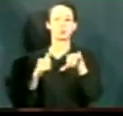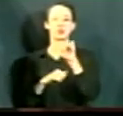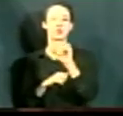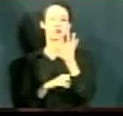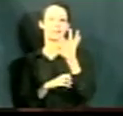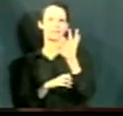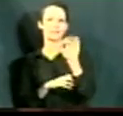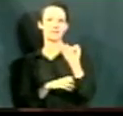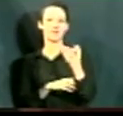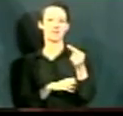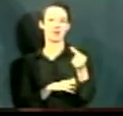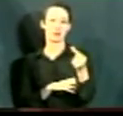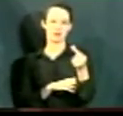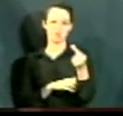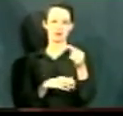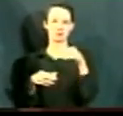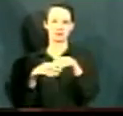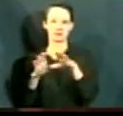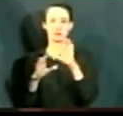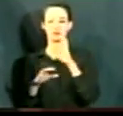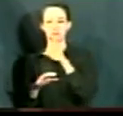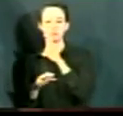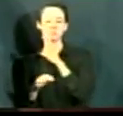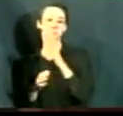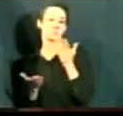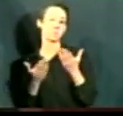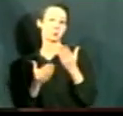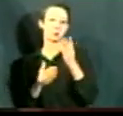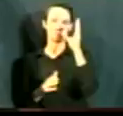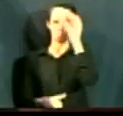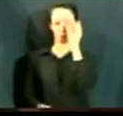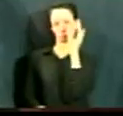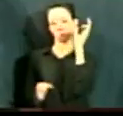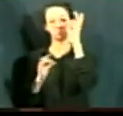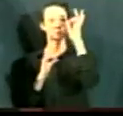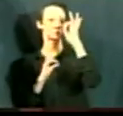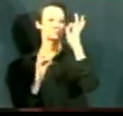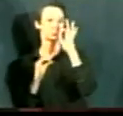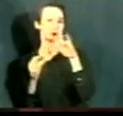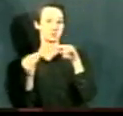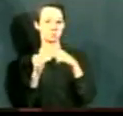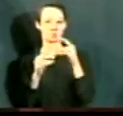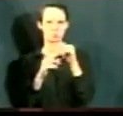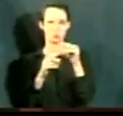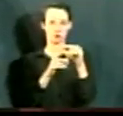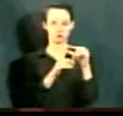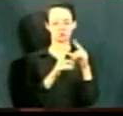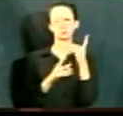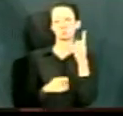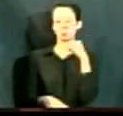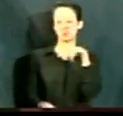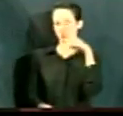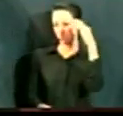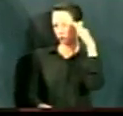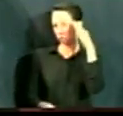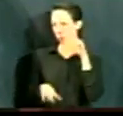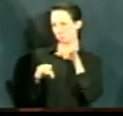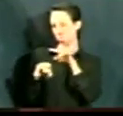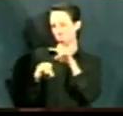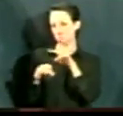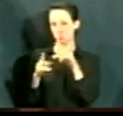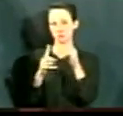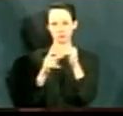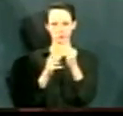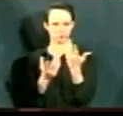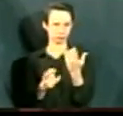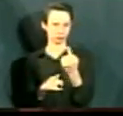exactly, but they had some kind of idea that it was a bullying kind of term. I took a policy sheet that